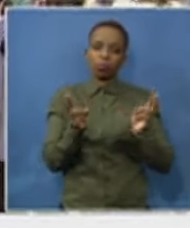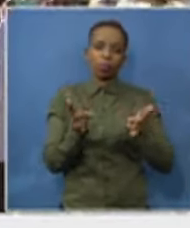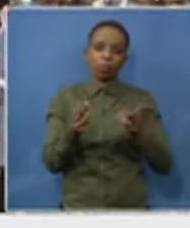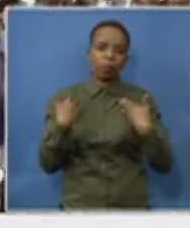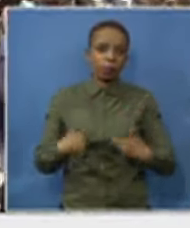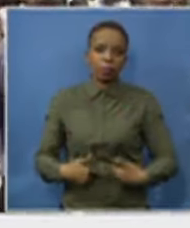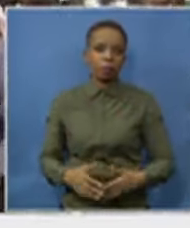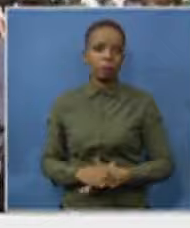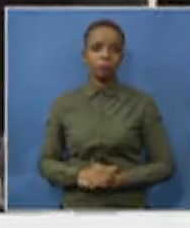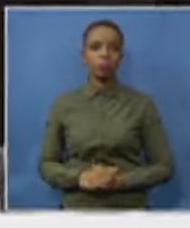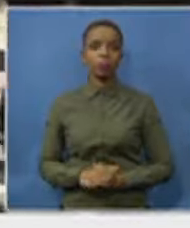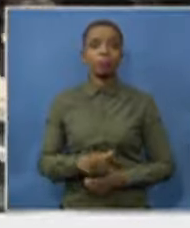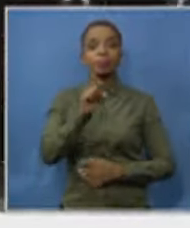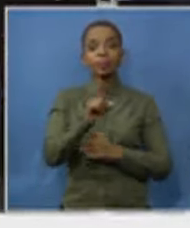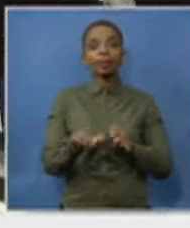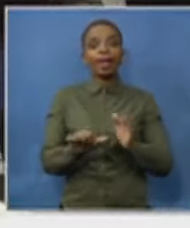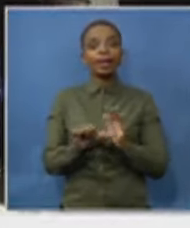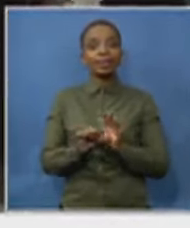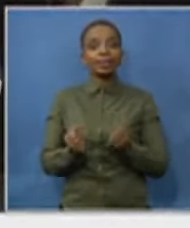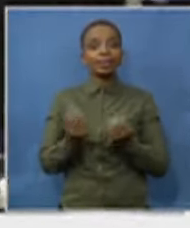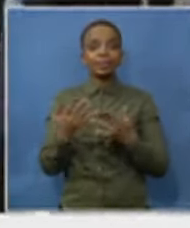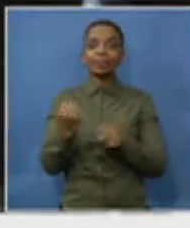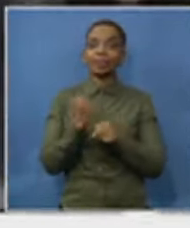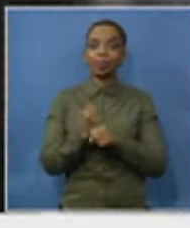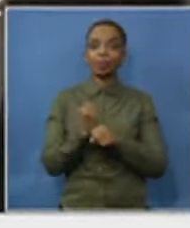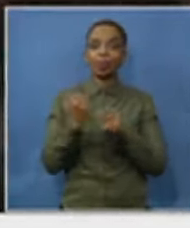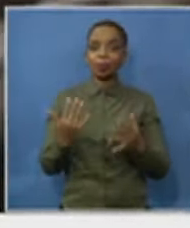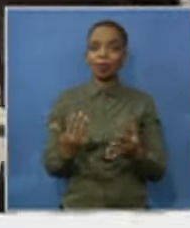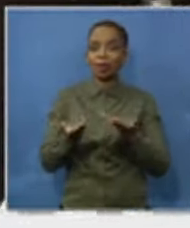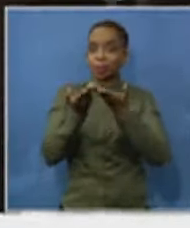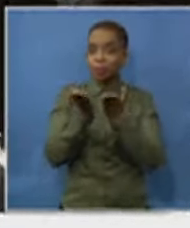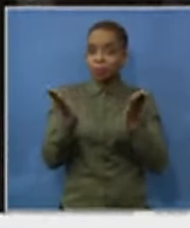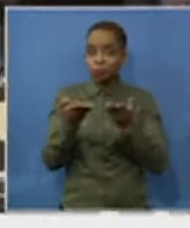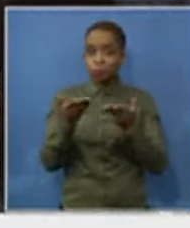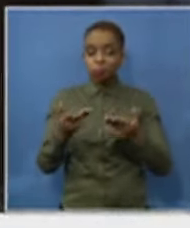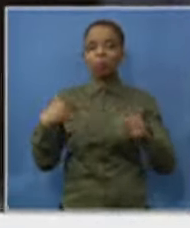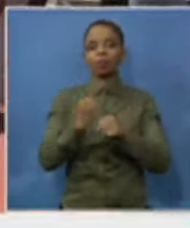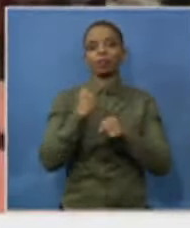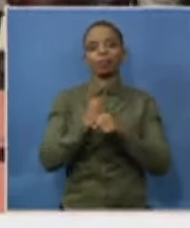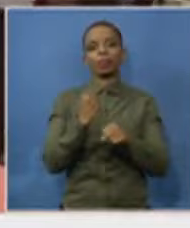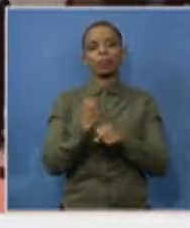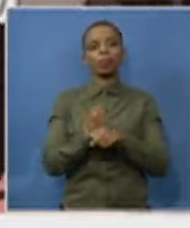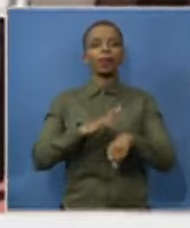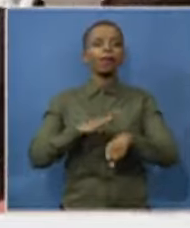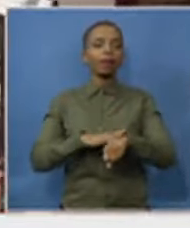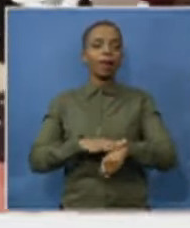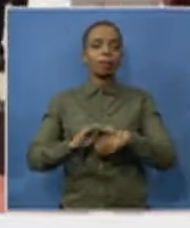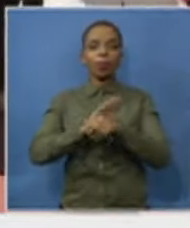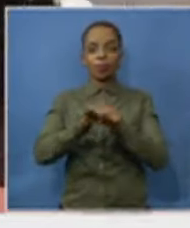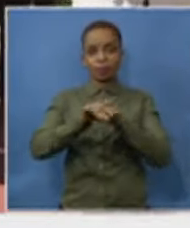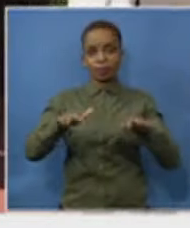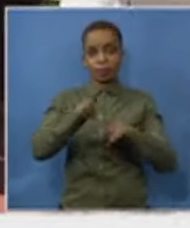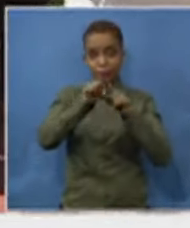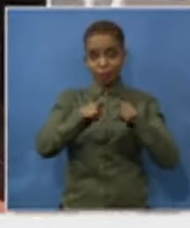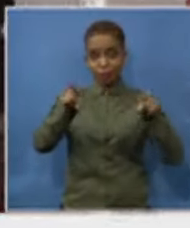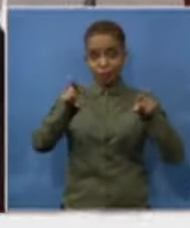Essential workers to the core. And despite the obstacles they've encountered during the coronavirus outbreak, heroes to